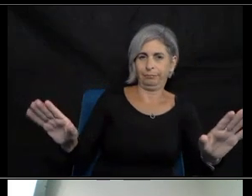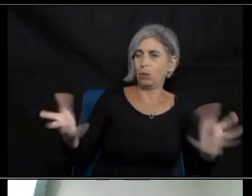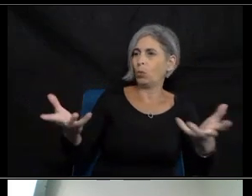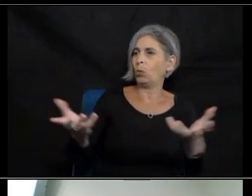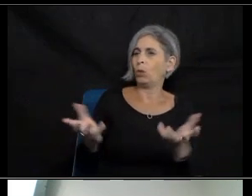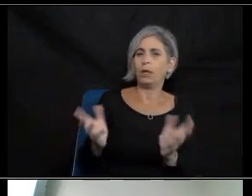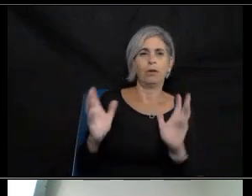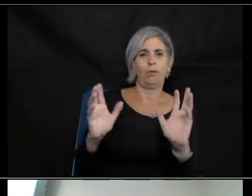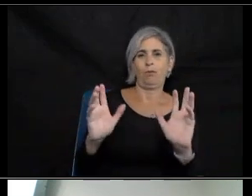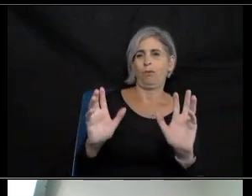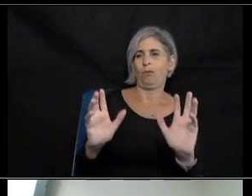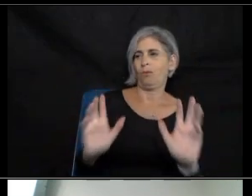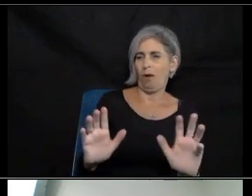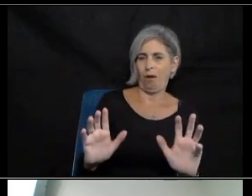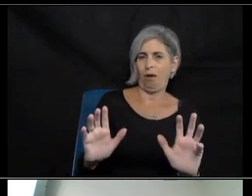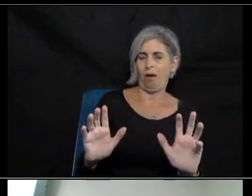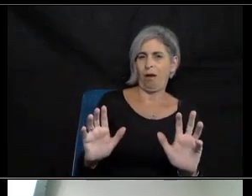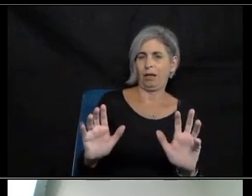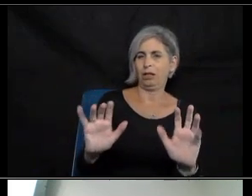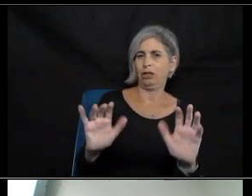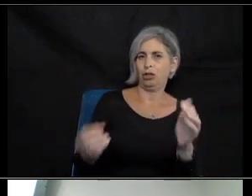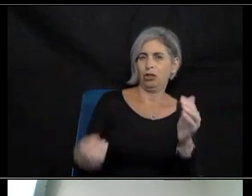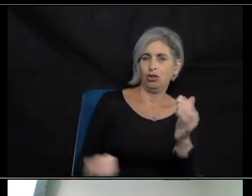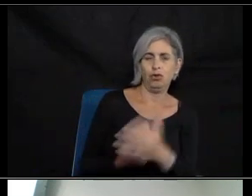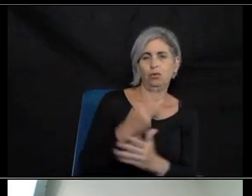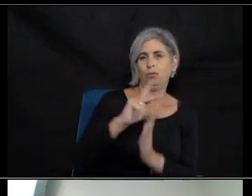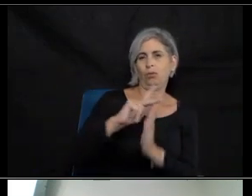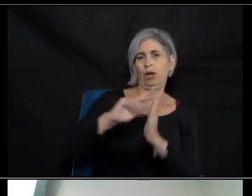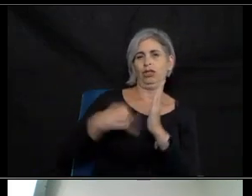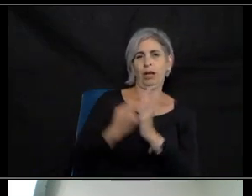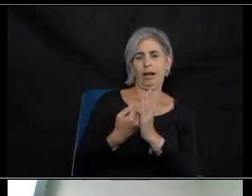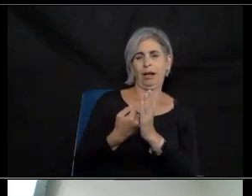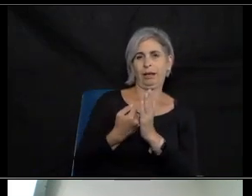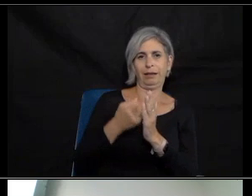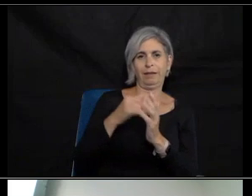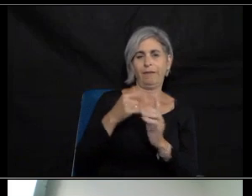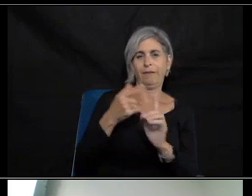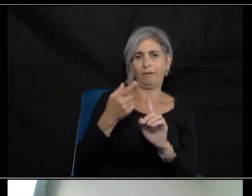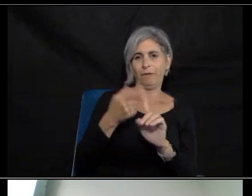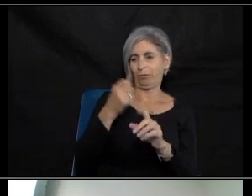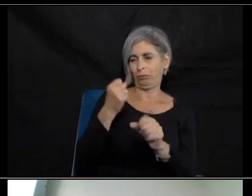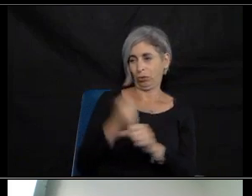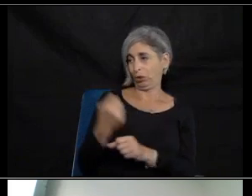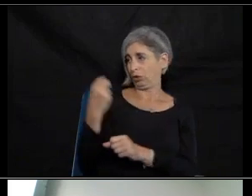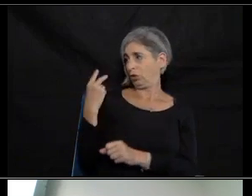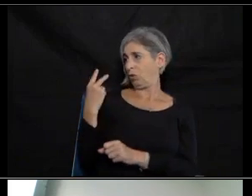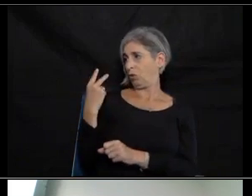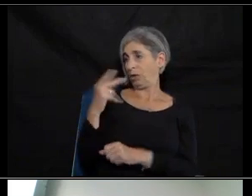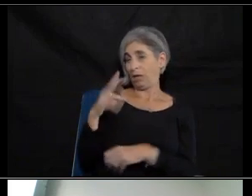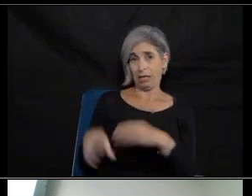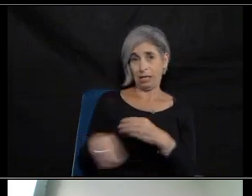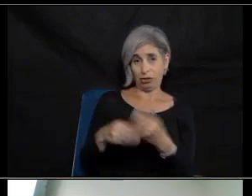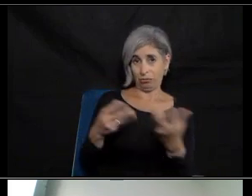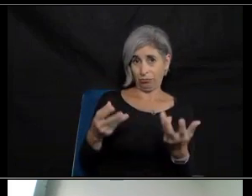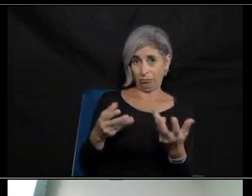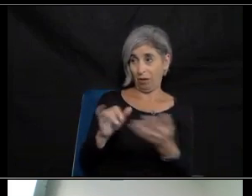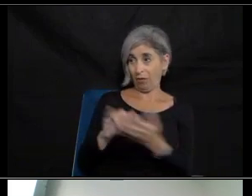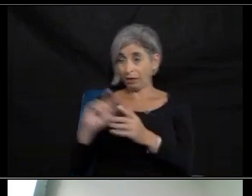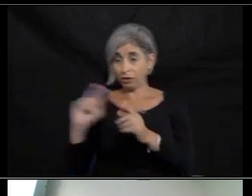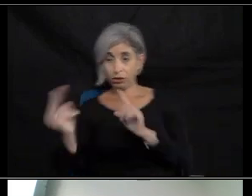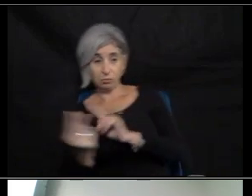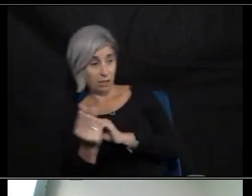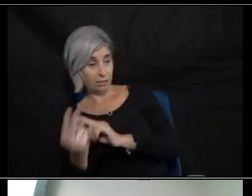to make, we want the original project from 2 years ago, not any additions, and that's your point of view, I can